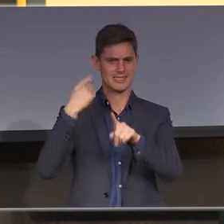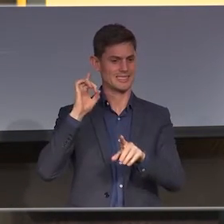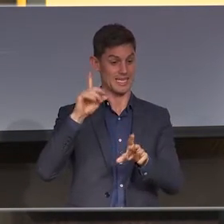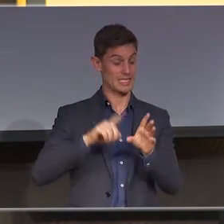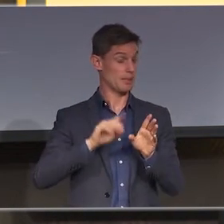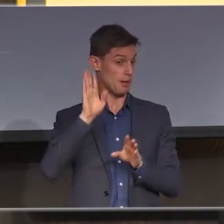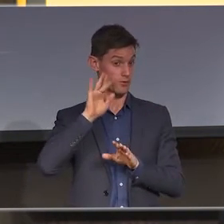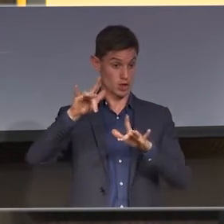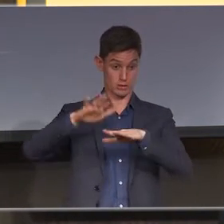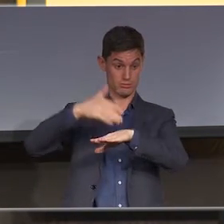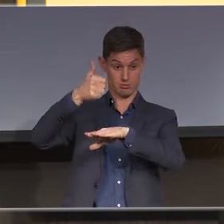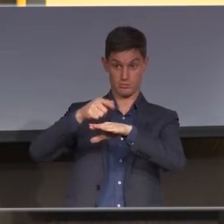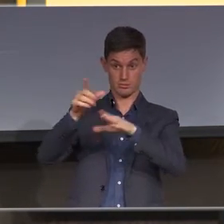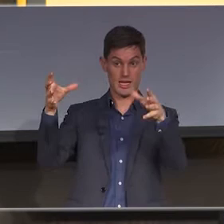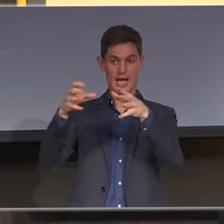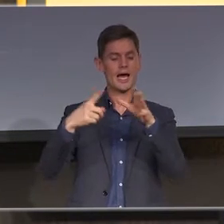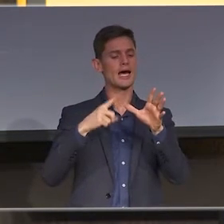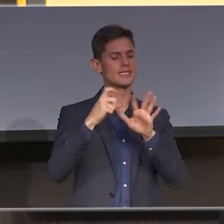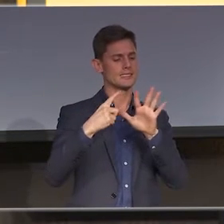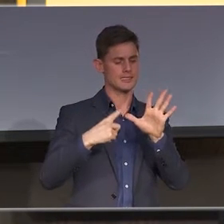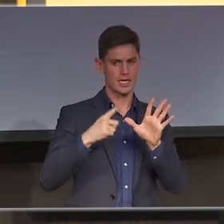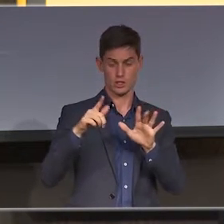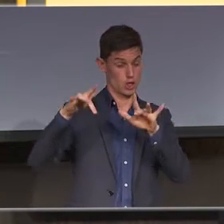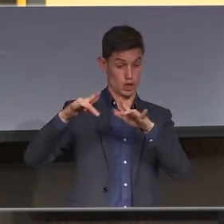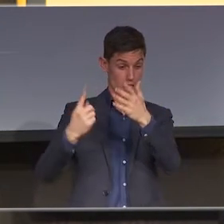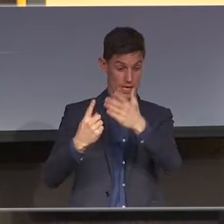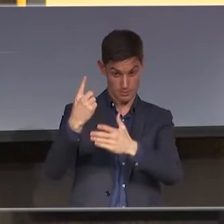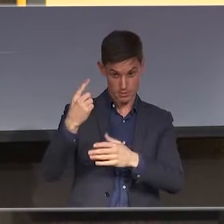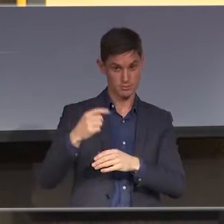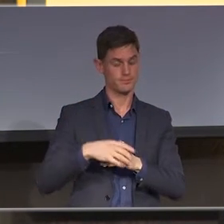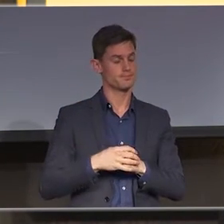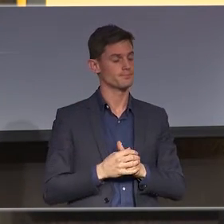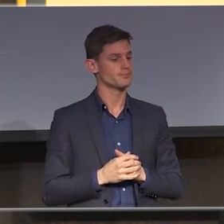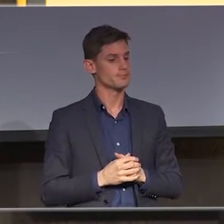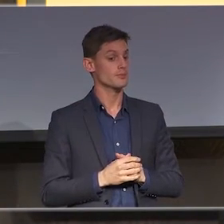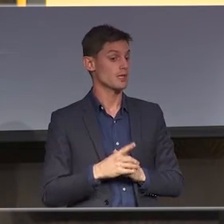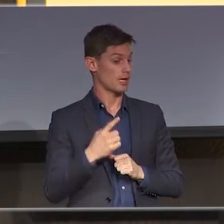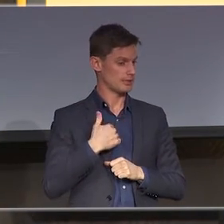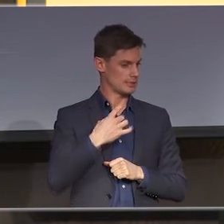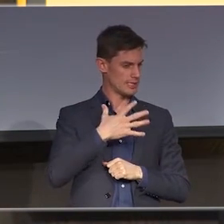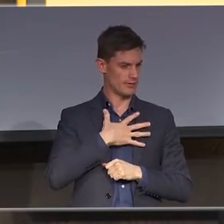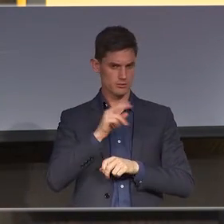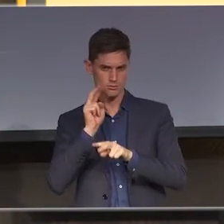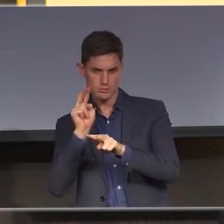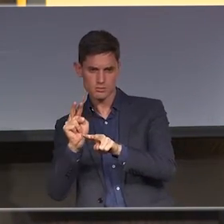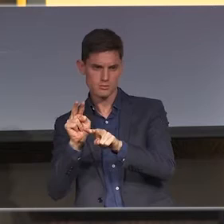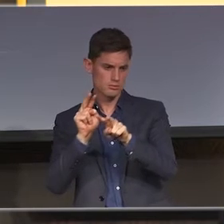Colau and her movement to make change swept across the city and the nation, I had seen